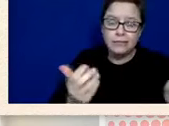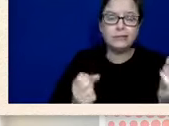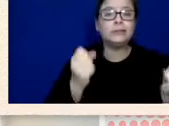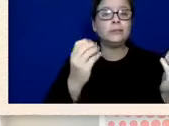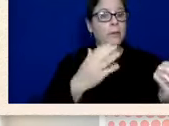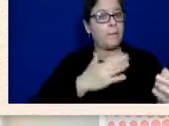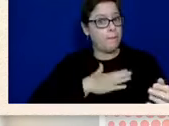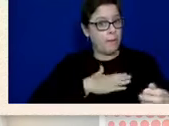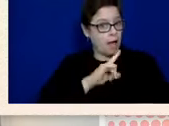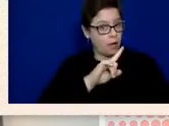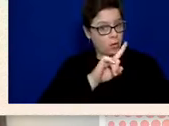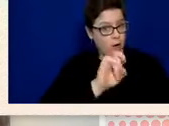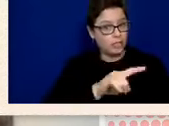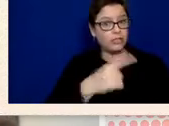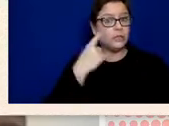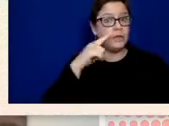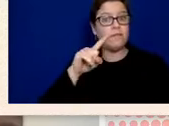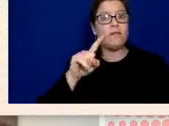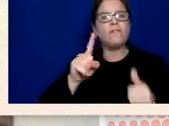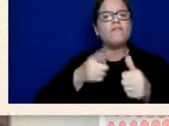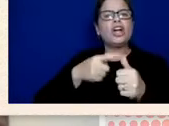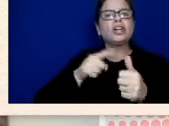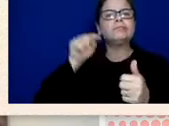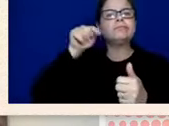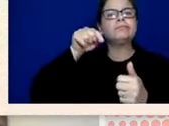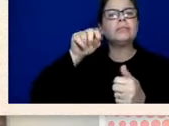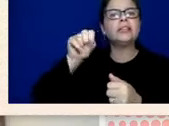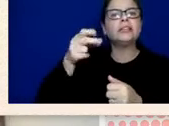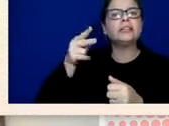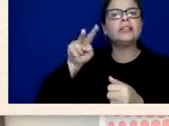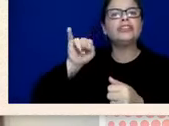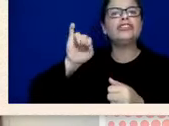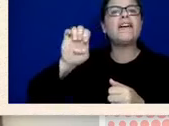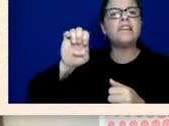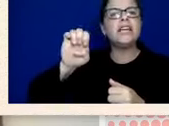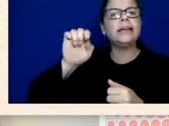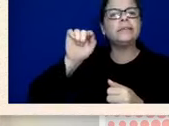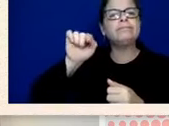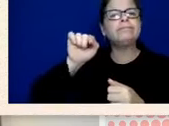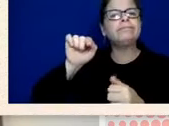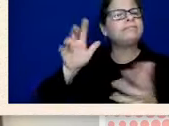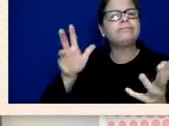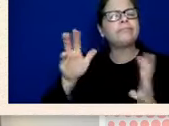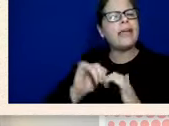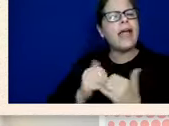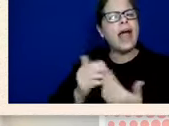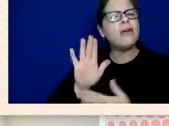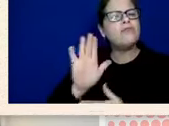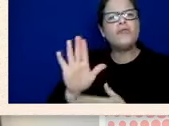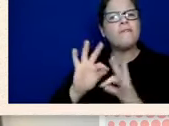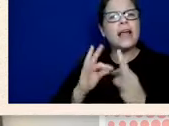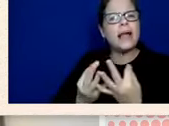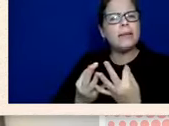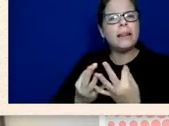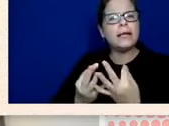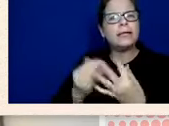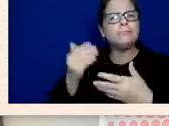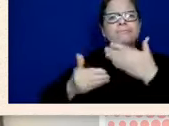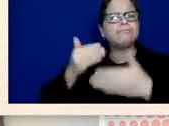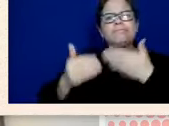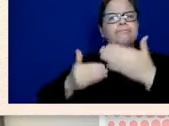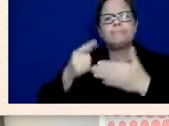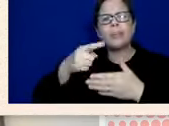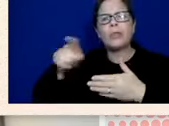goes to Chevy, um, how was the family dynamic helped you get through those